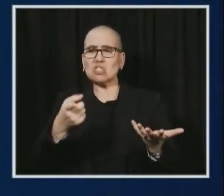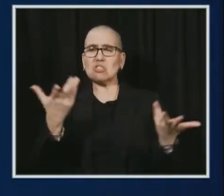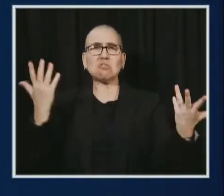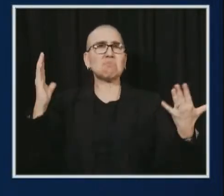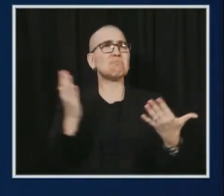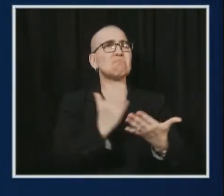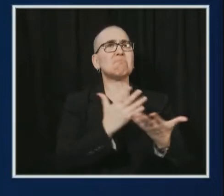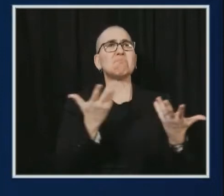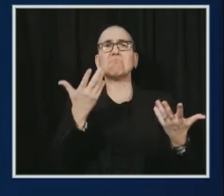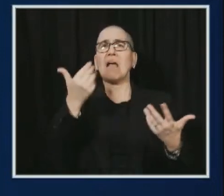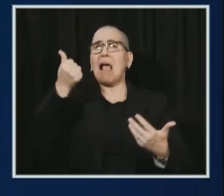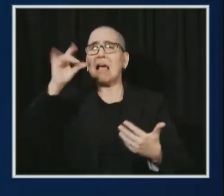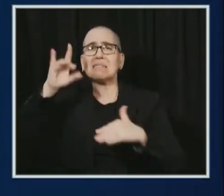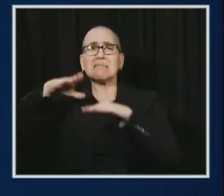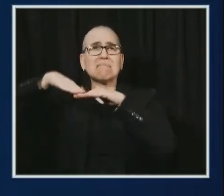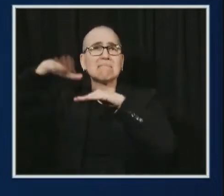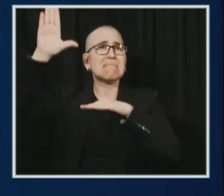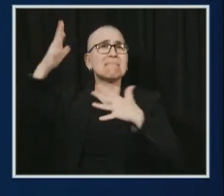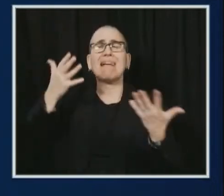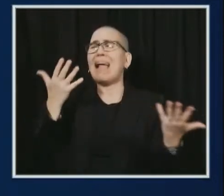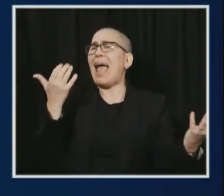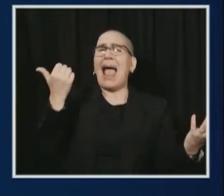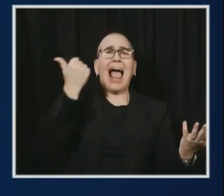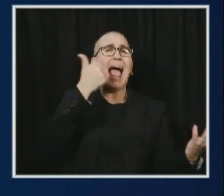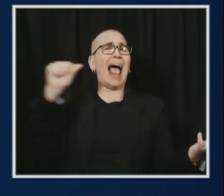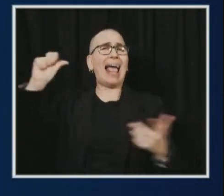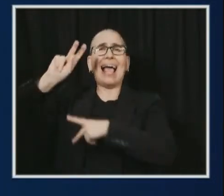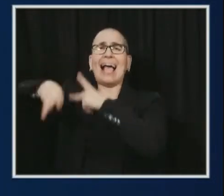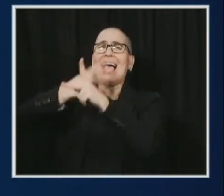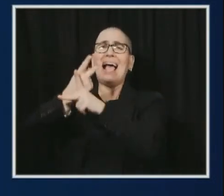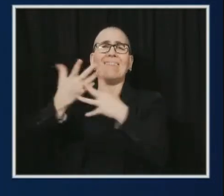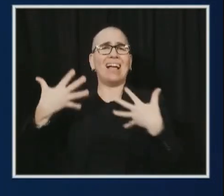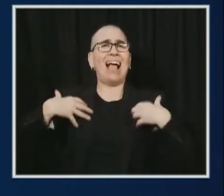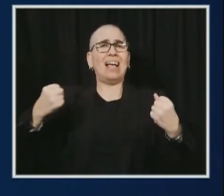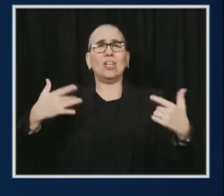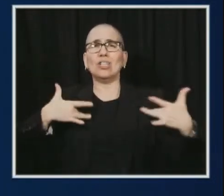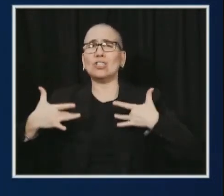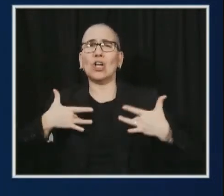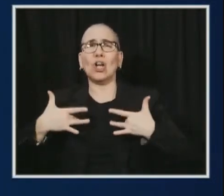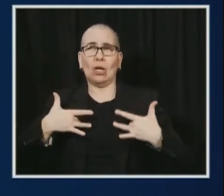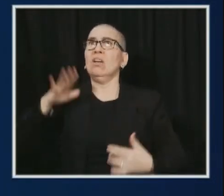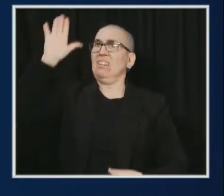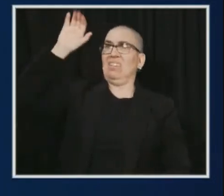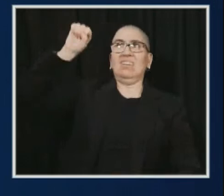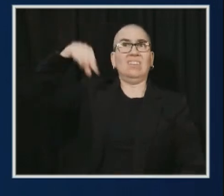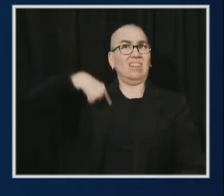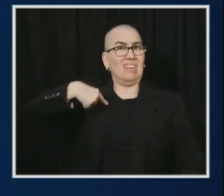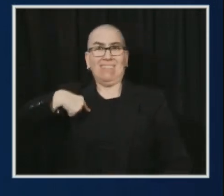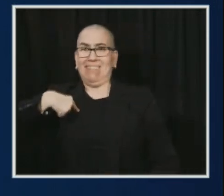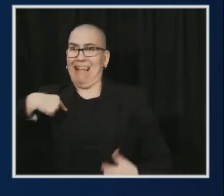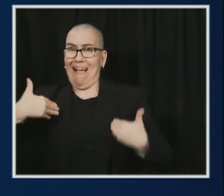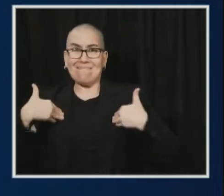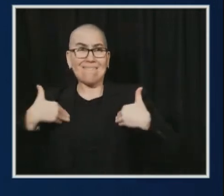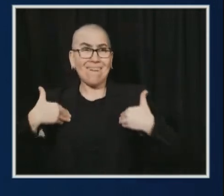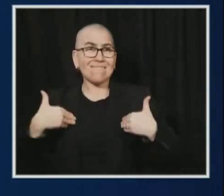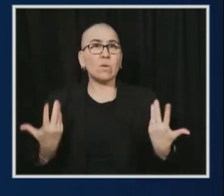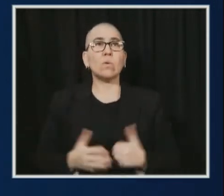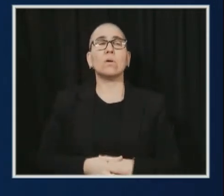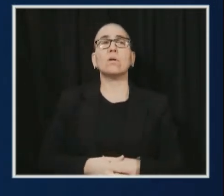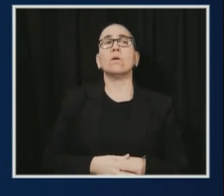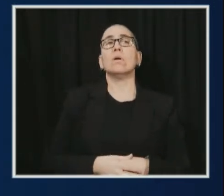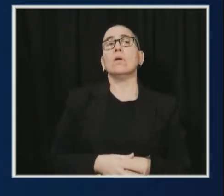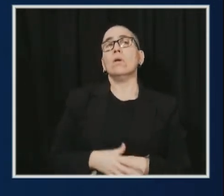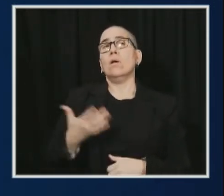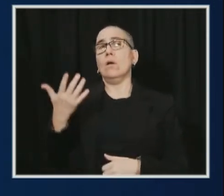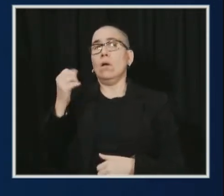and above with any underlying health condition of concern, or anyone age 50 to 64 who's not yet been